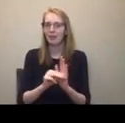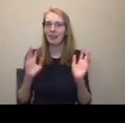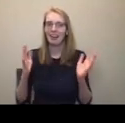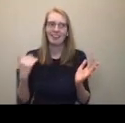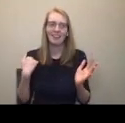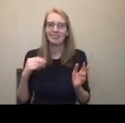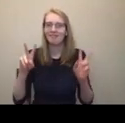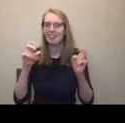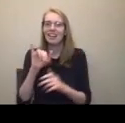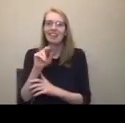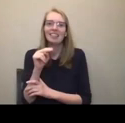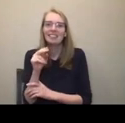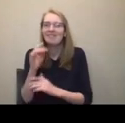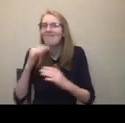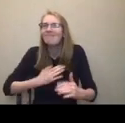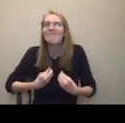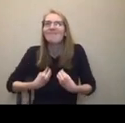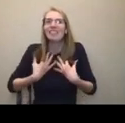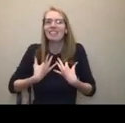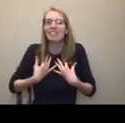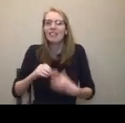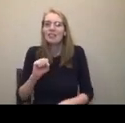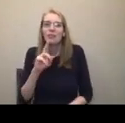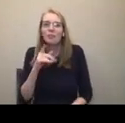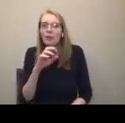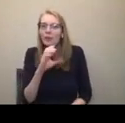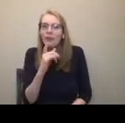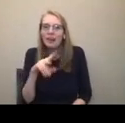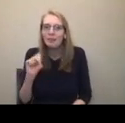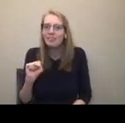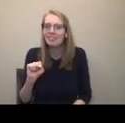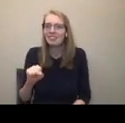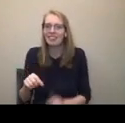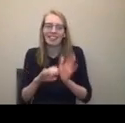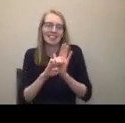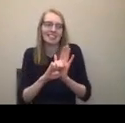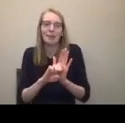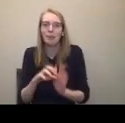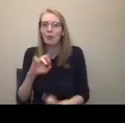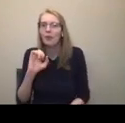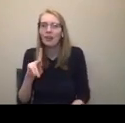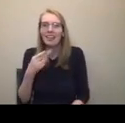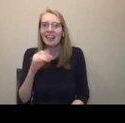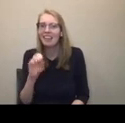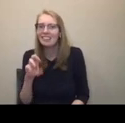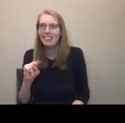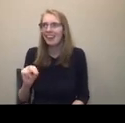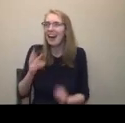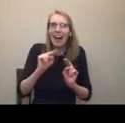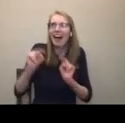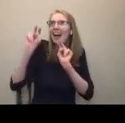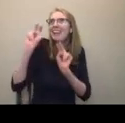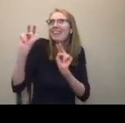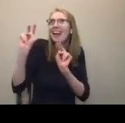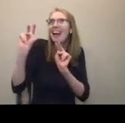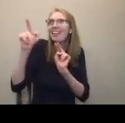celebrate, with all due respect, Rick Hansen. Yay, look at him, mind in motion, overcoming his disability. We didn't celebrate Rick